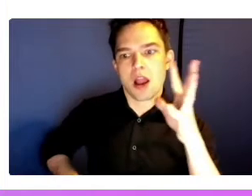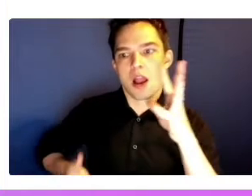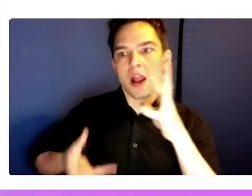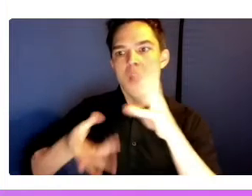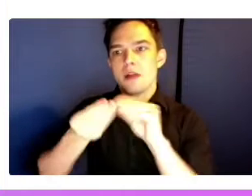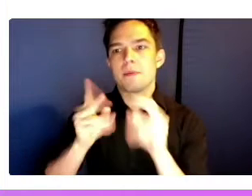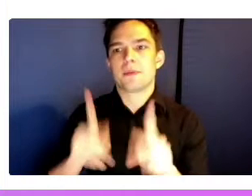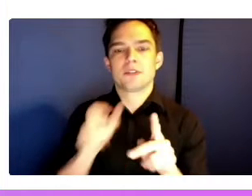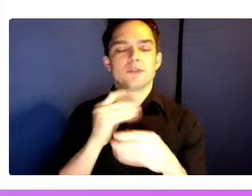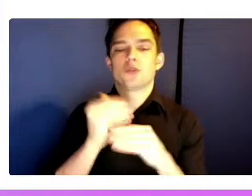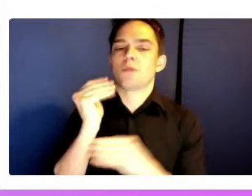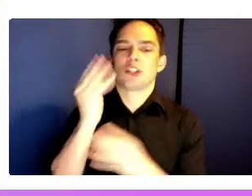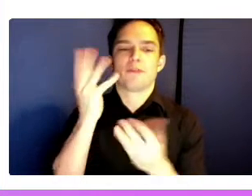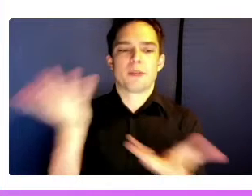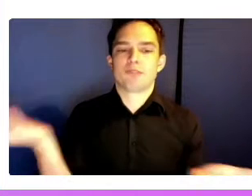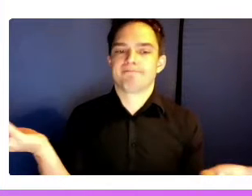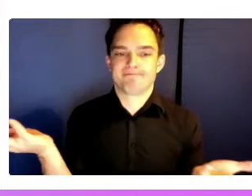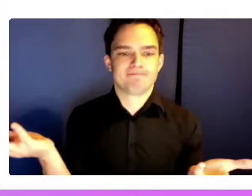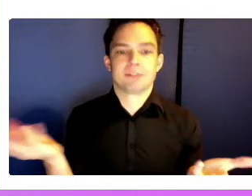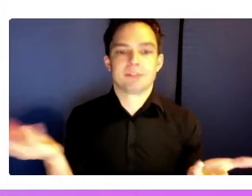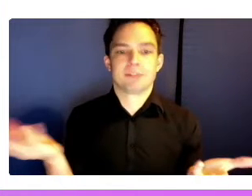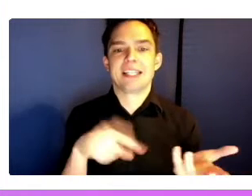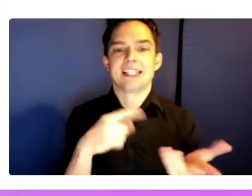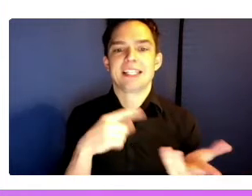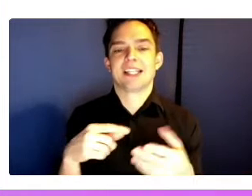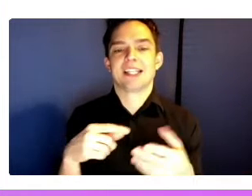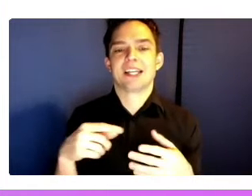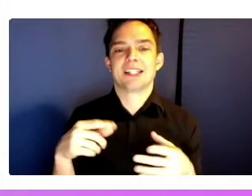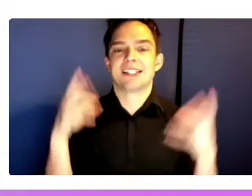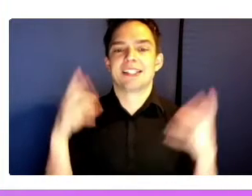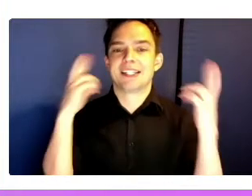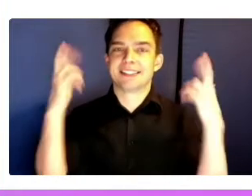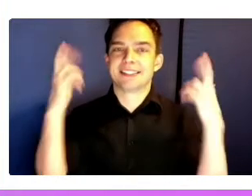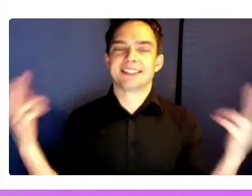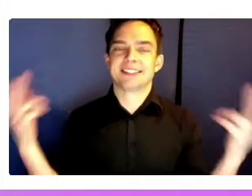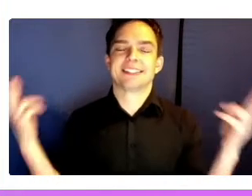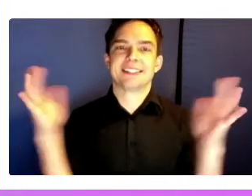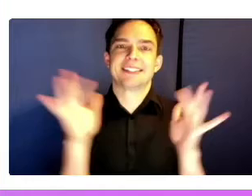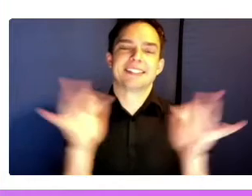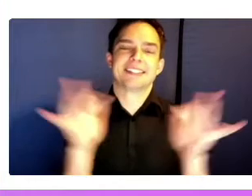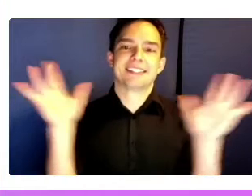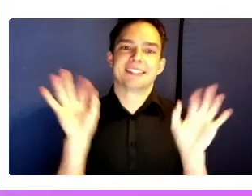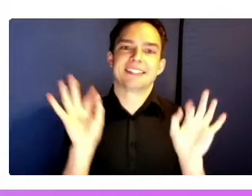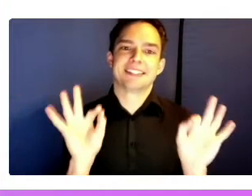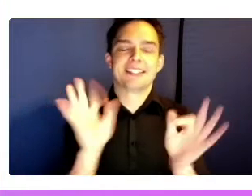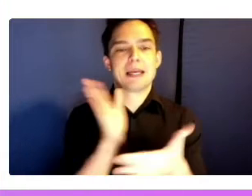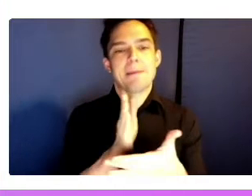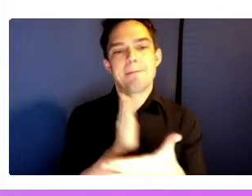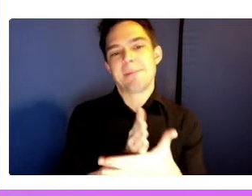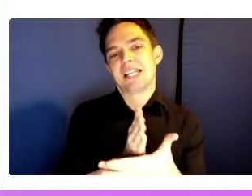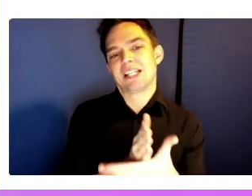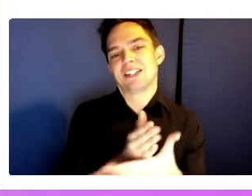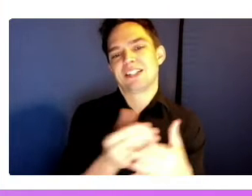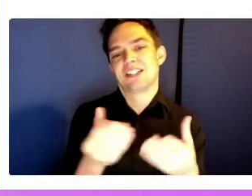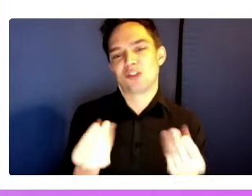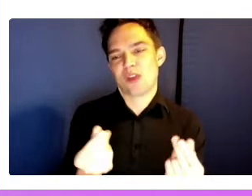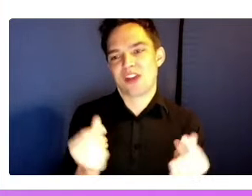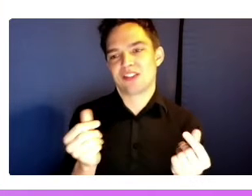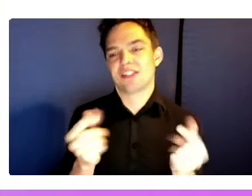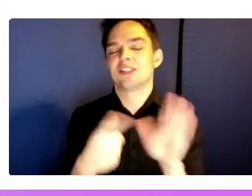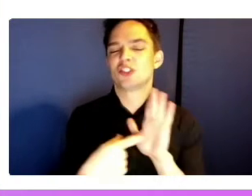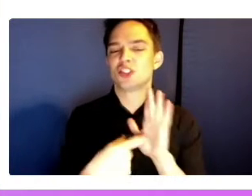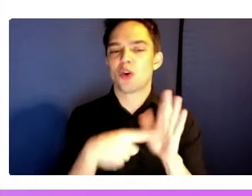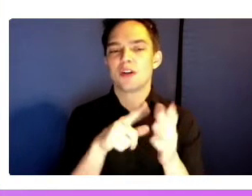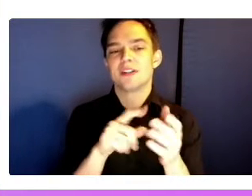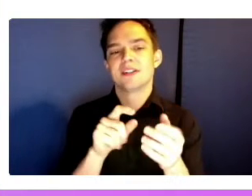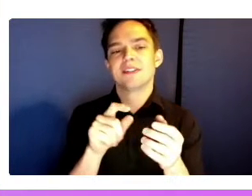there was too much information. I needed a Goldilocks sort of middle ground where I could show just the